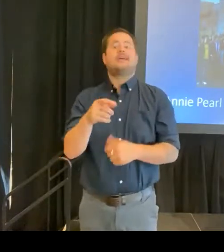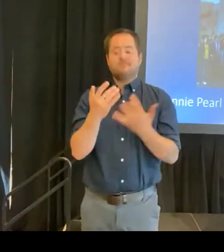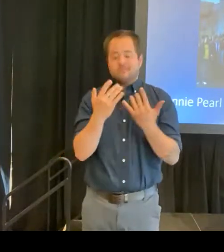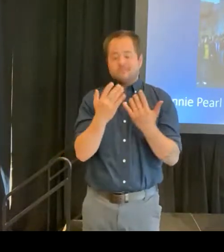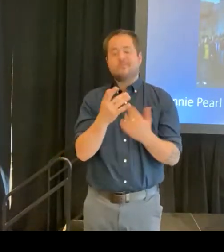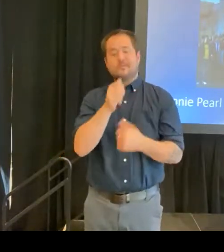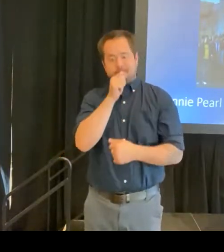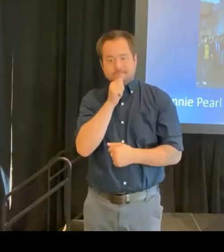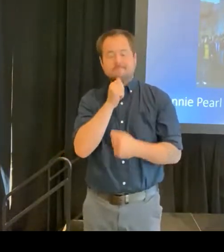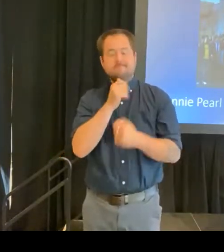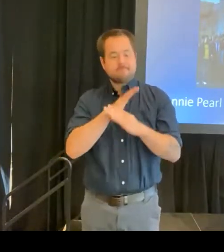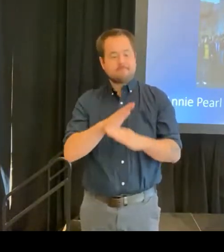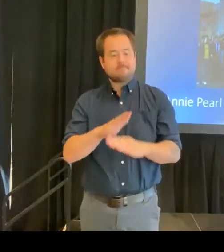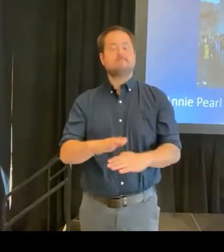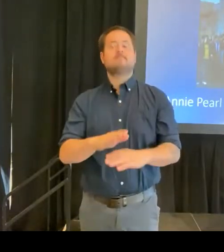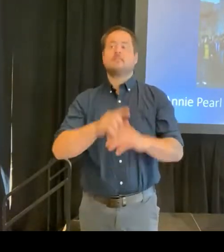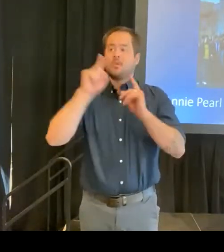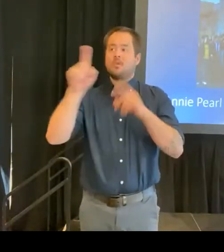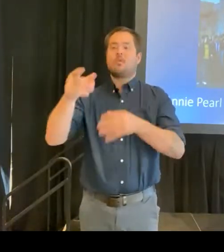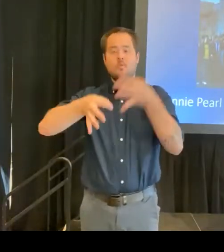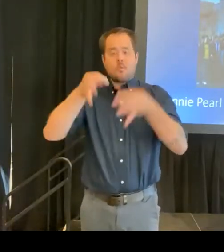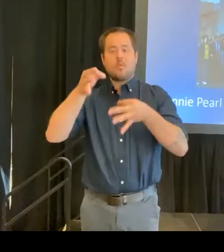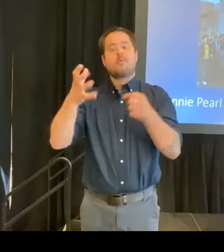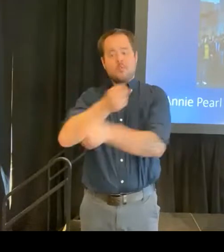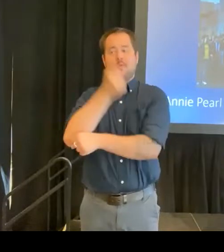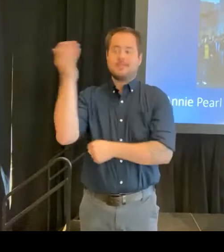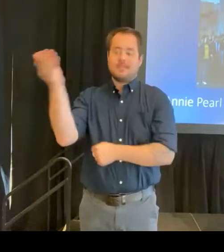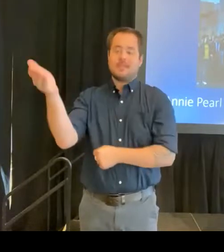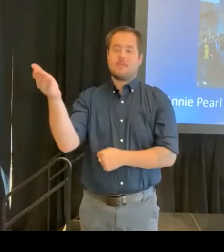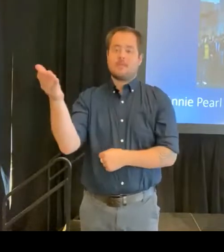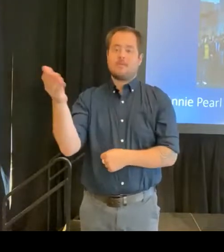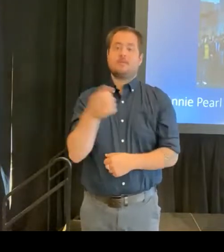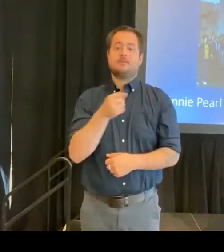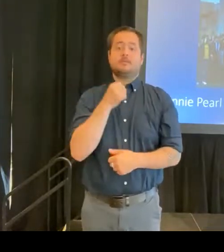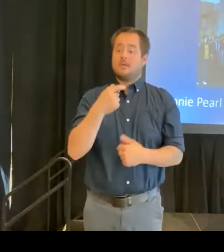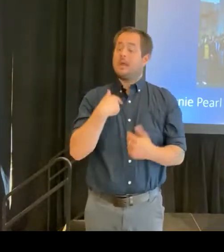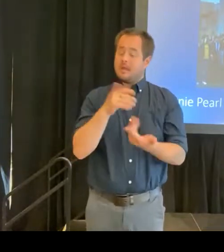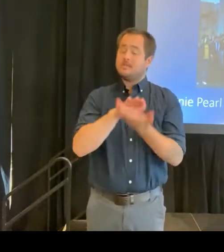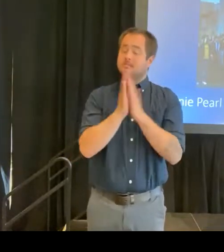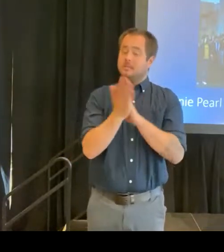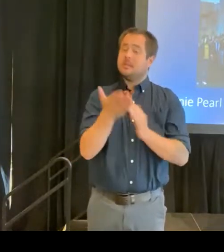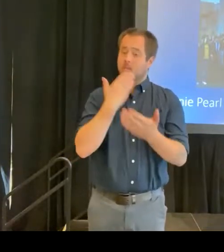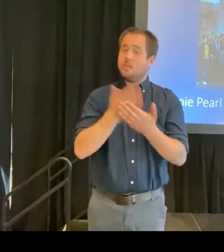So I became well disciplined with these people.